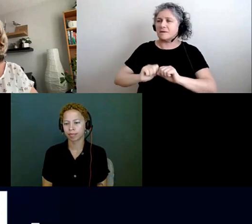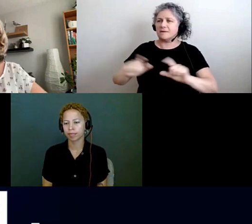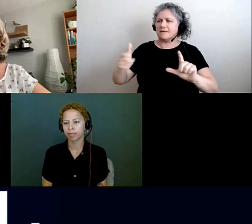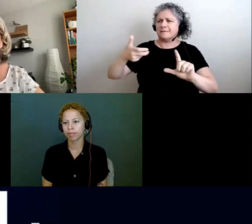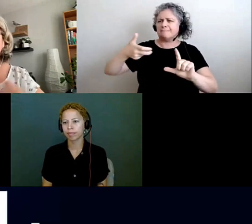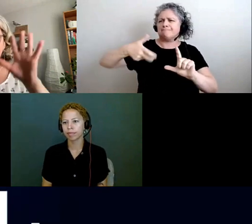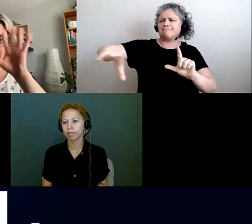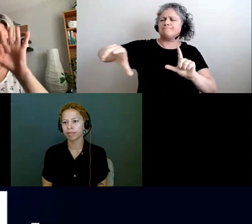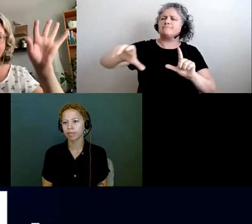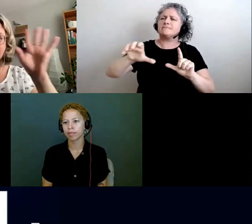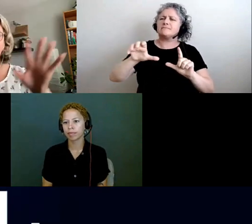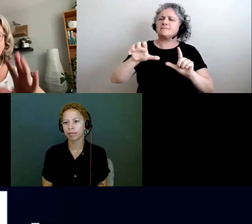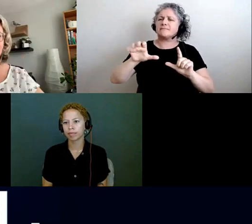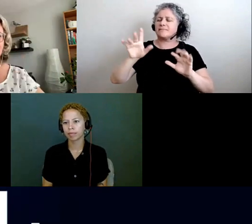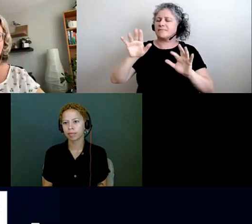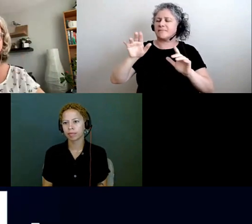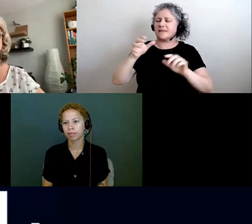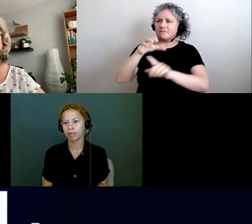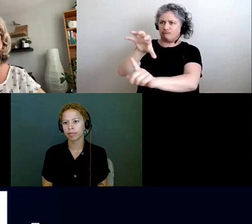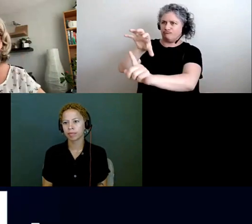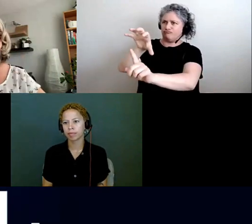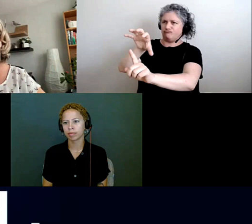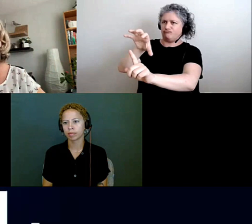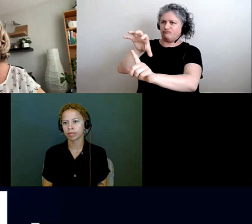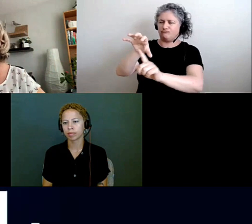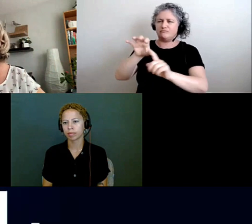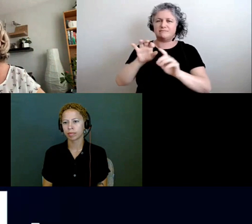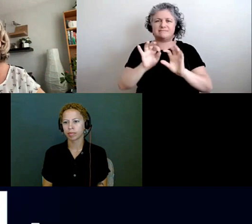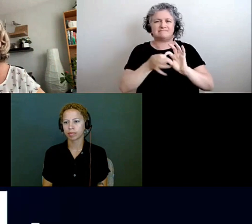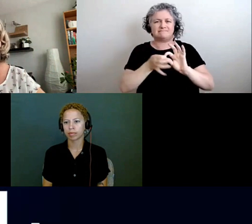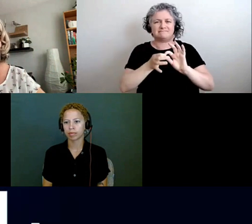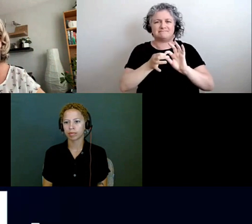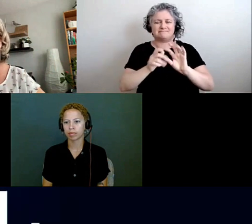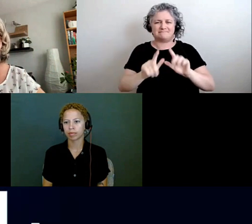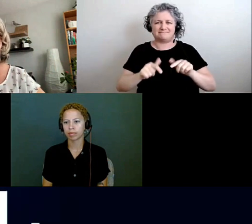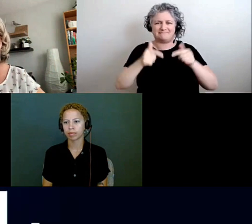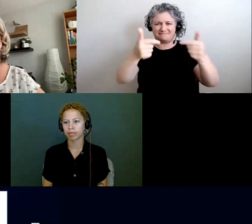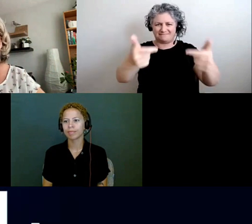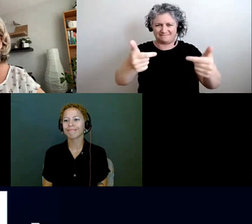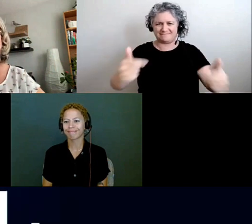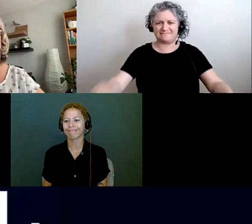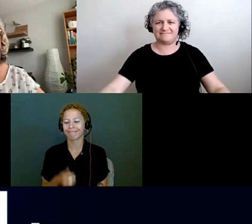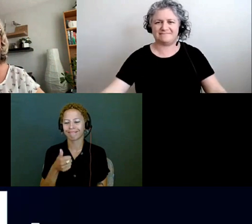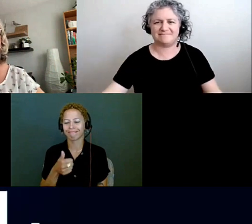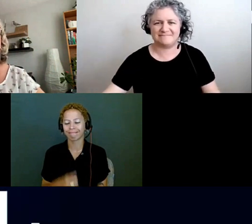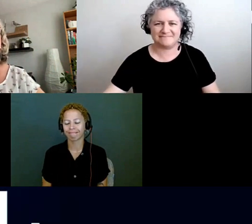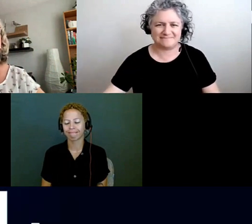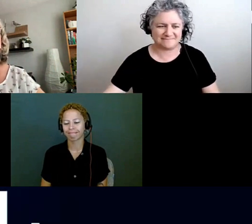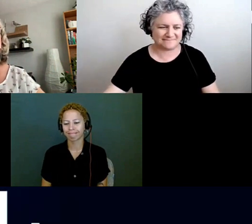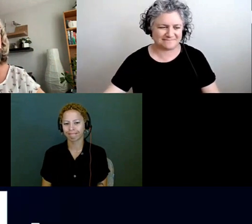a screen, spotlight you, so you will be a bit more visible for us on the screen. Just give me 1 second.